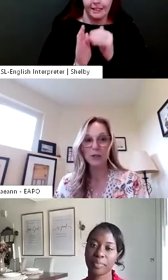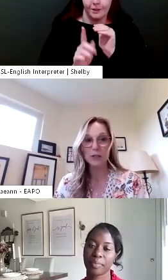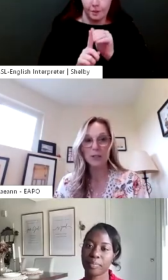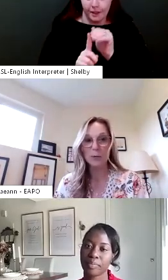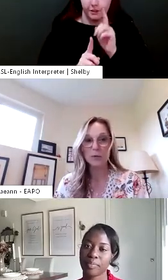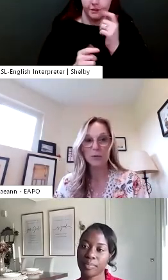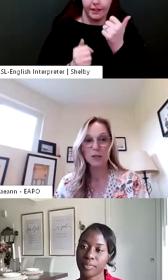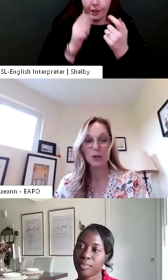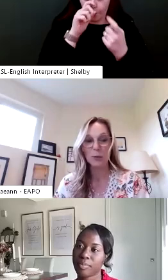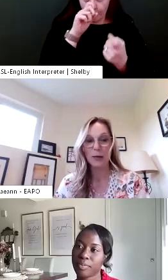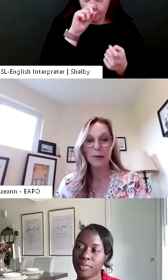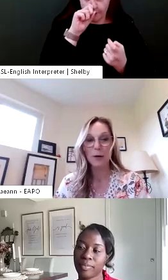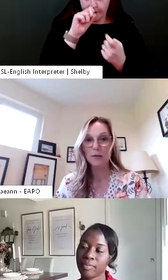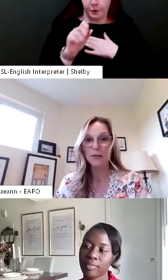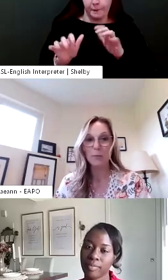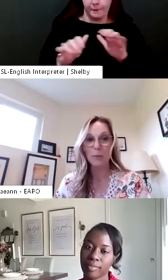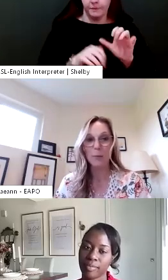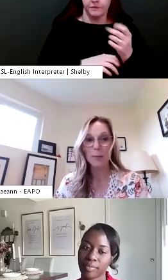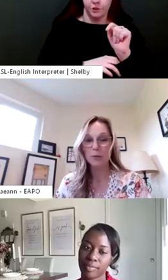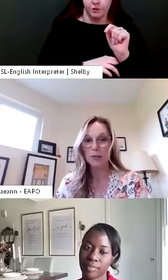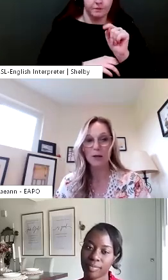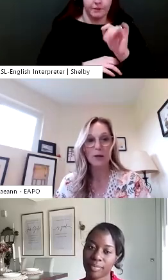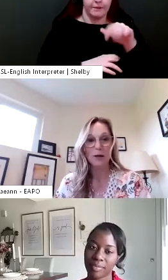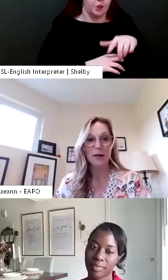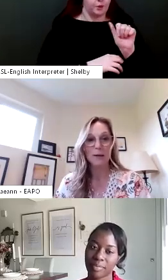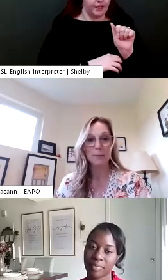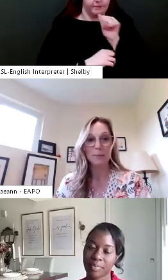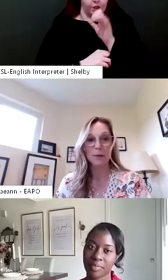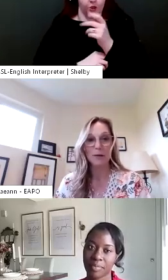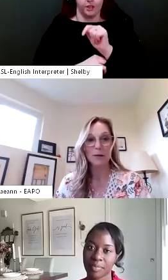has questions, to post those in the Q&A box, and we will be posting